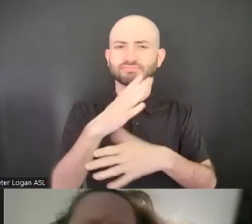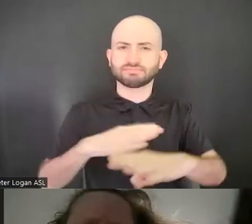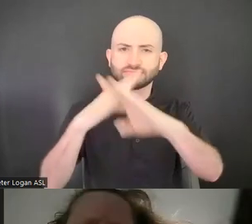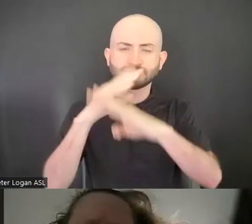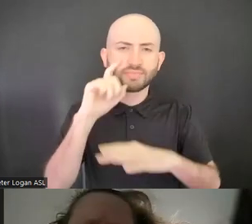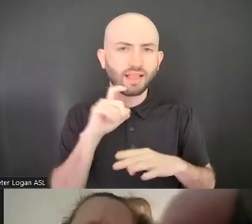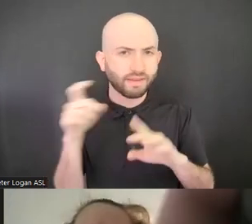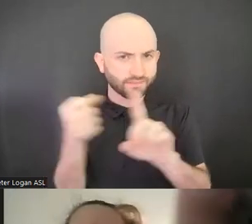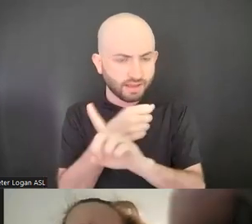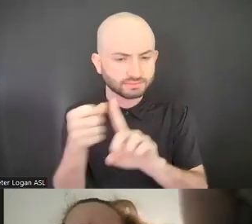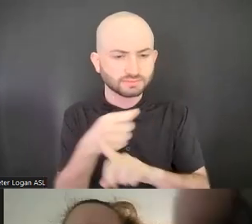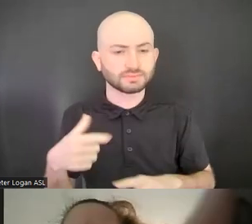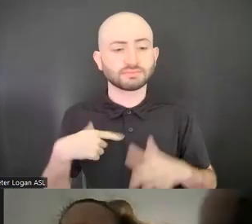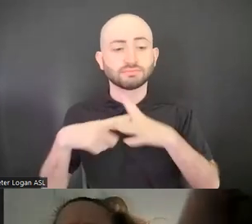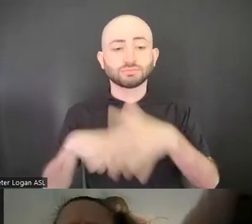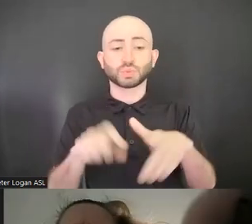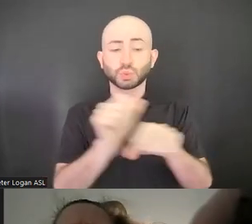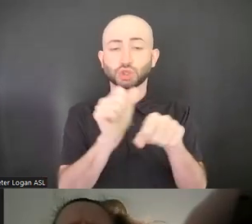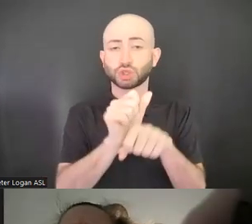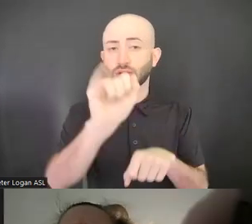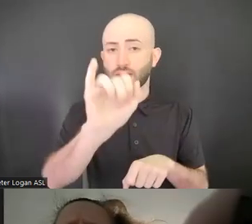my work with idj i had this